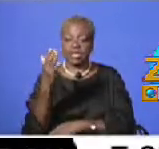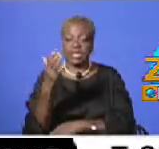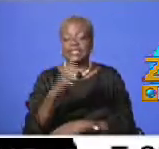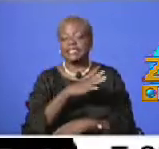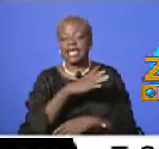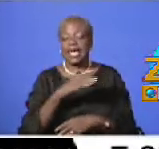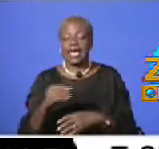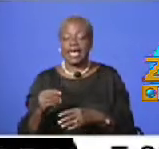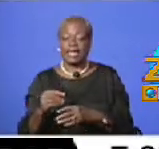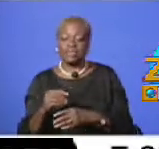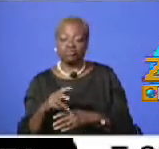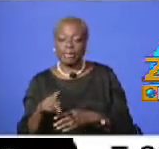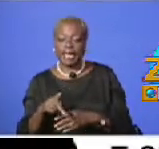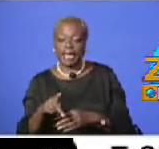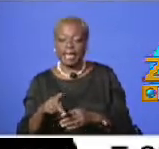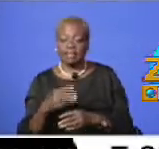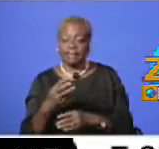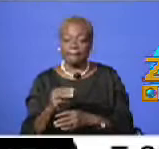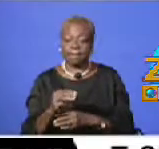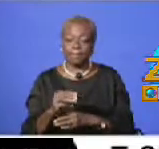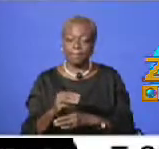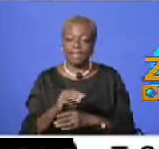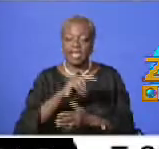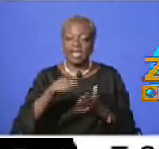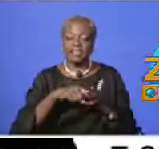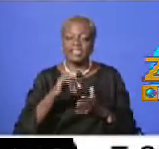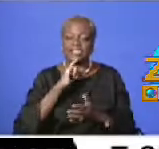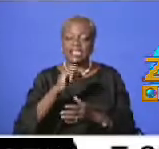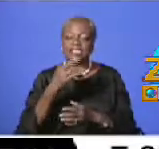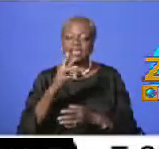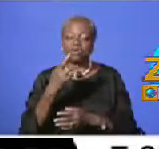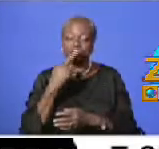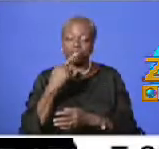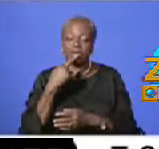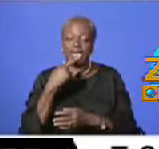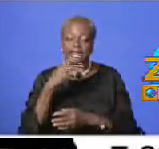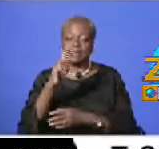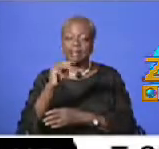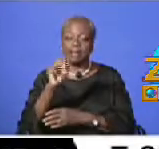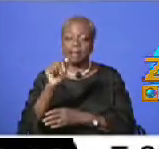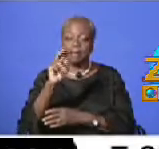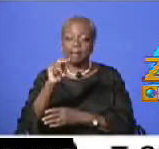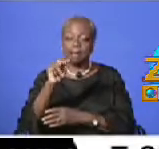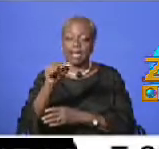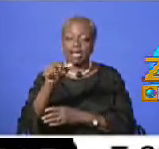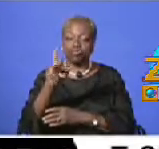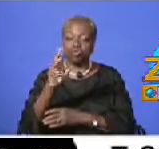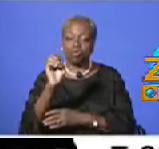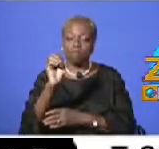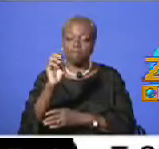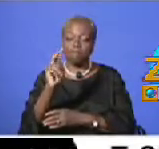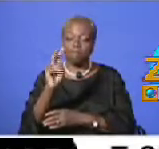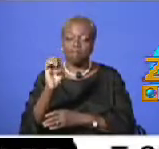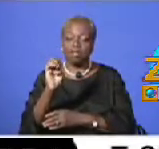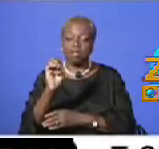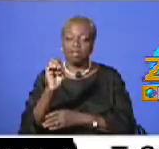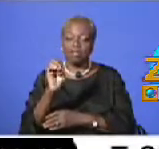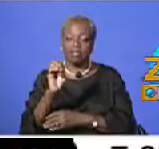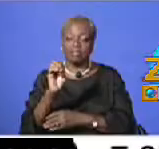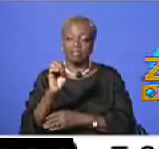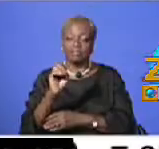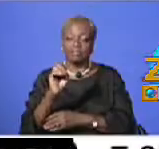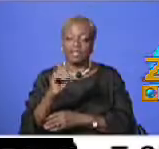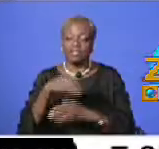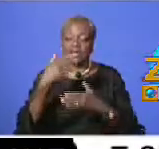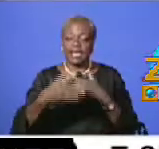like you saw earlier. This is a red mangrove, so you can see the really glossy leaves and the propagule. The next